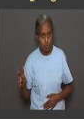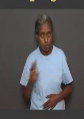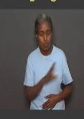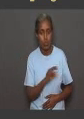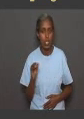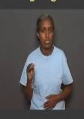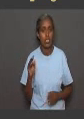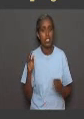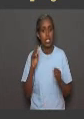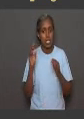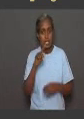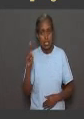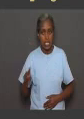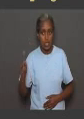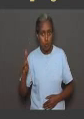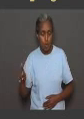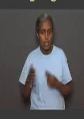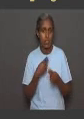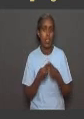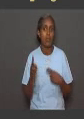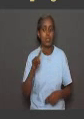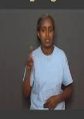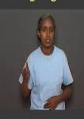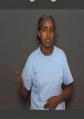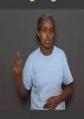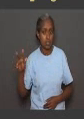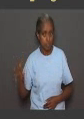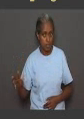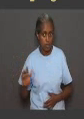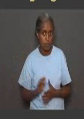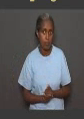and Z1 times Z3?